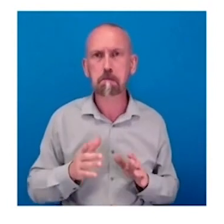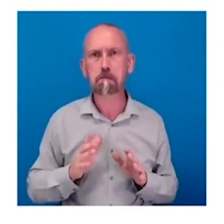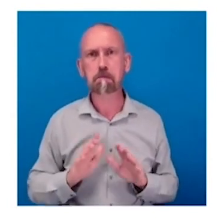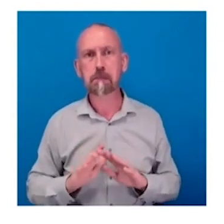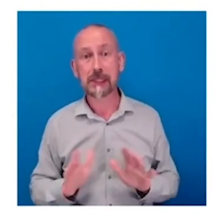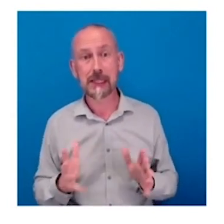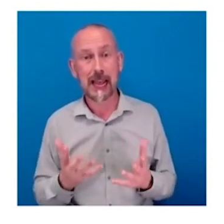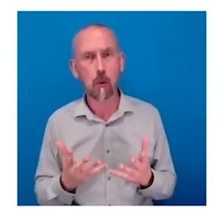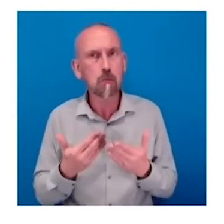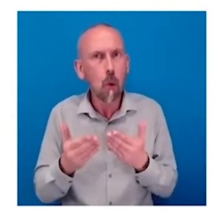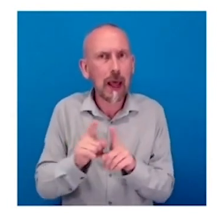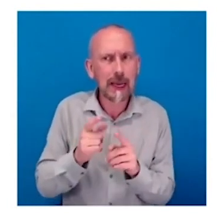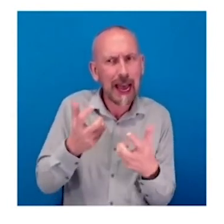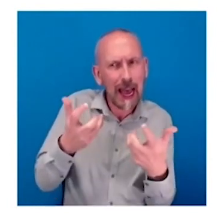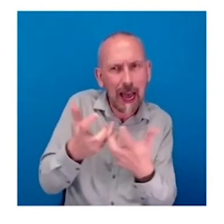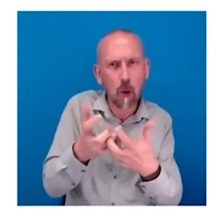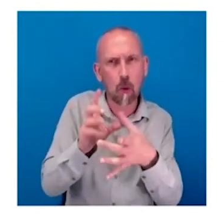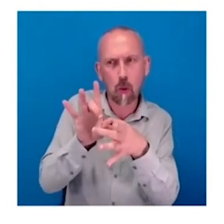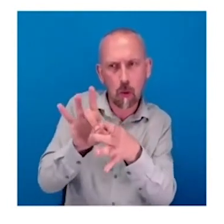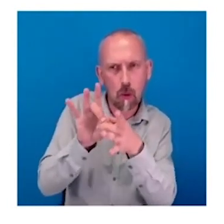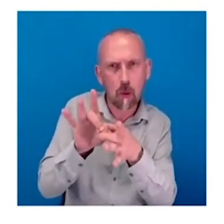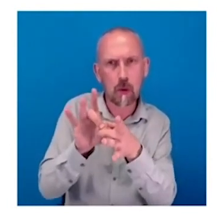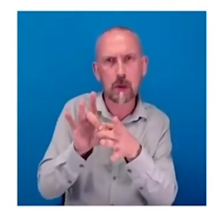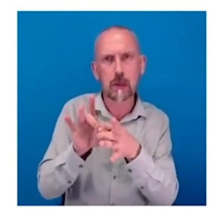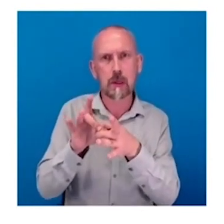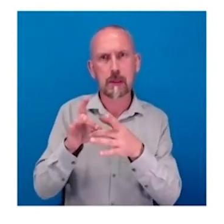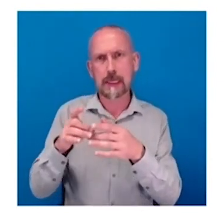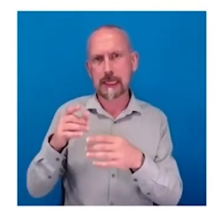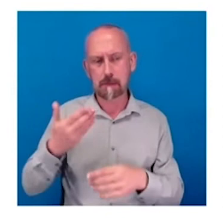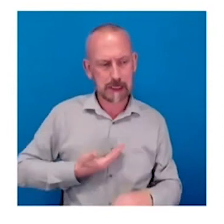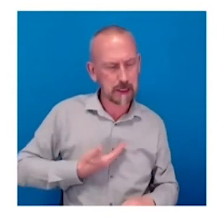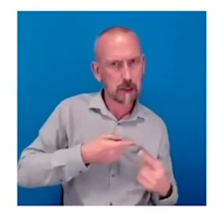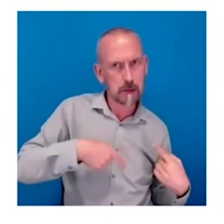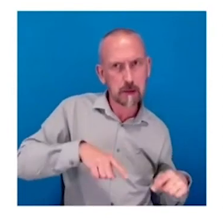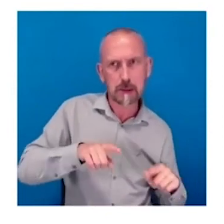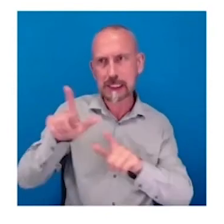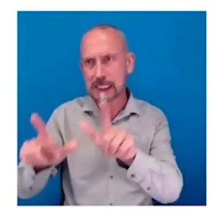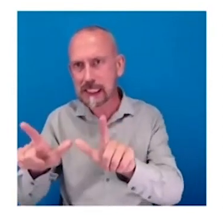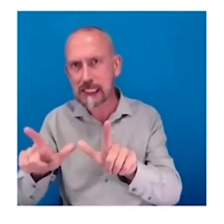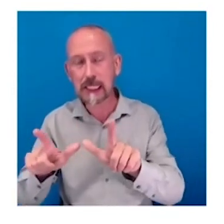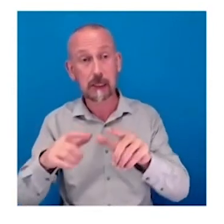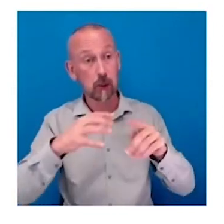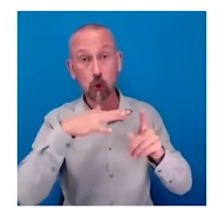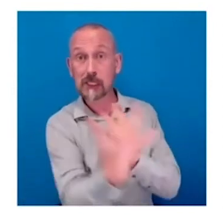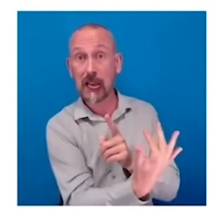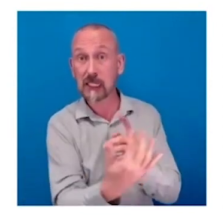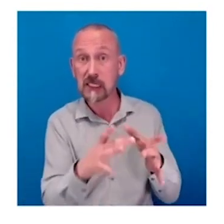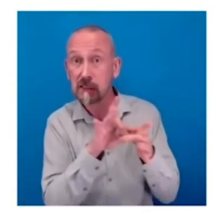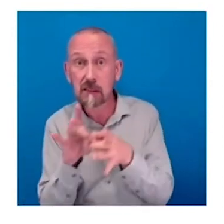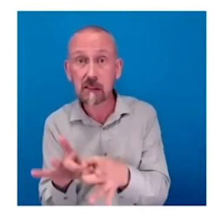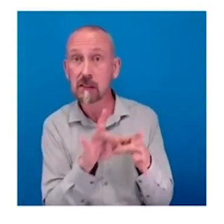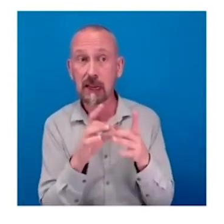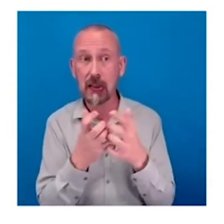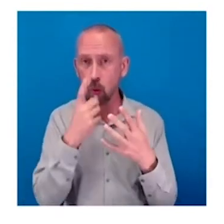much more, how can we work together, industry, civil society, and the cities themselves, to address in really creative and innovative